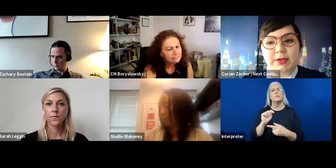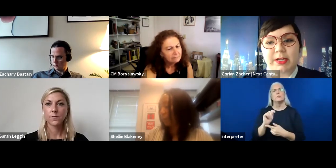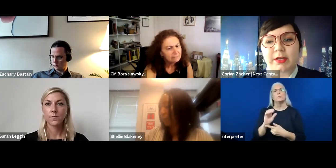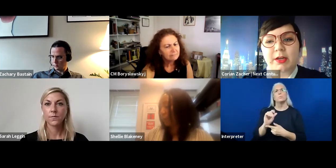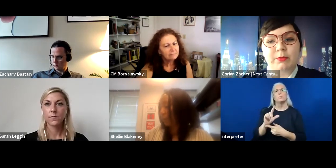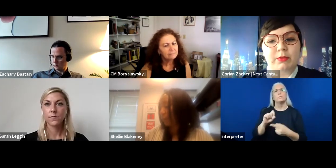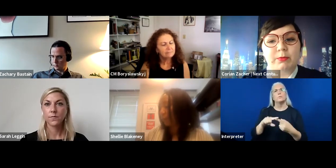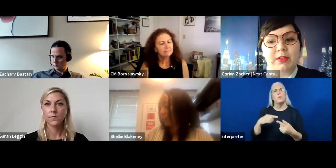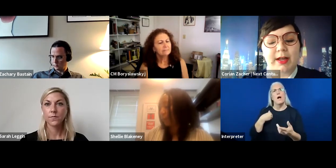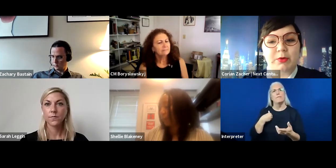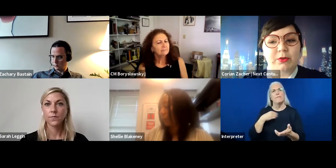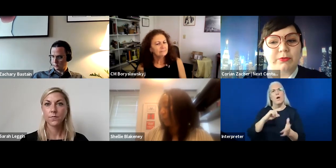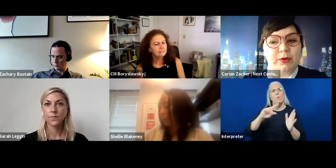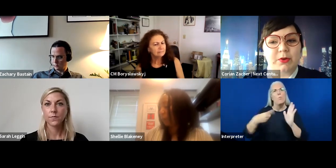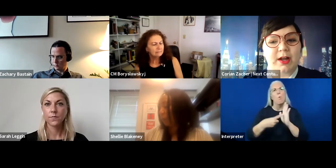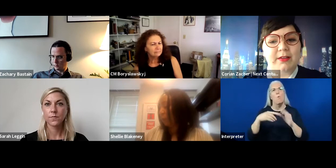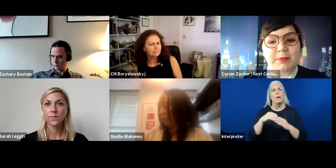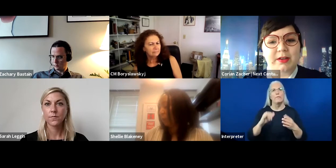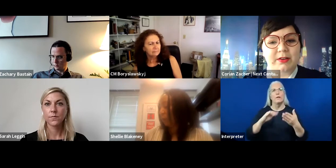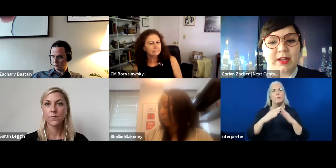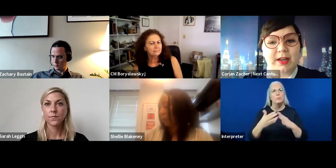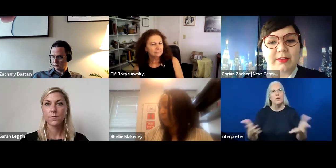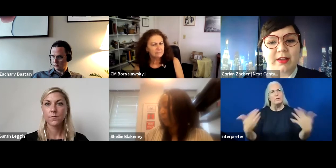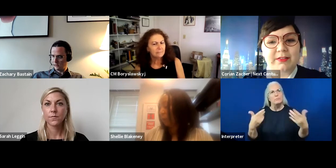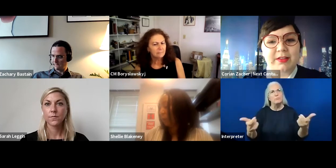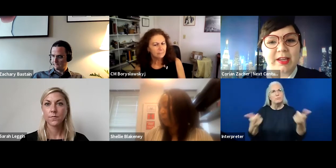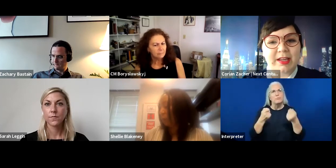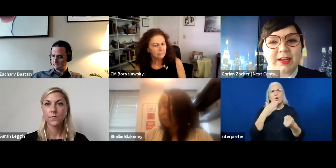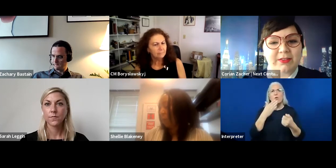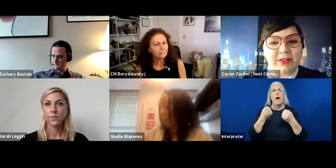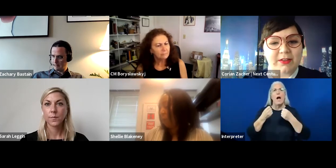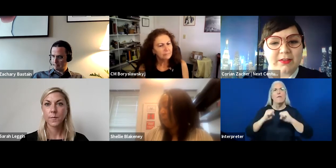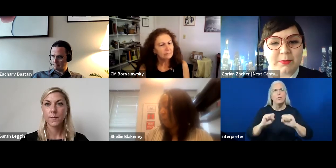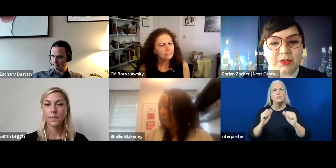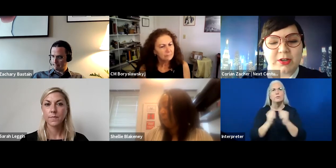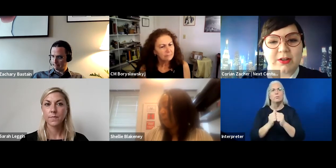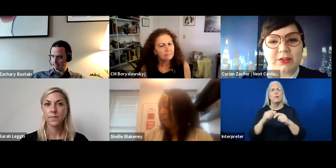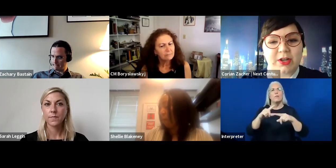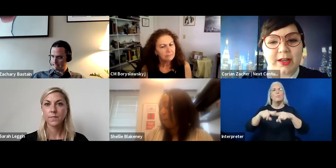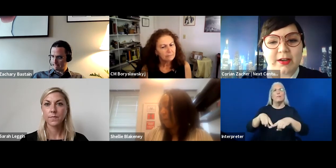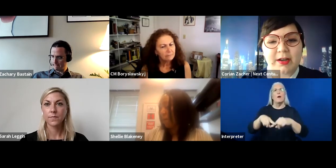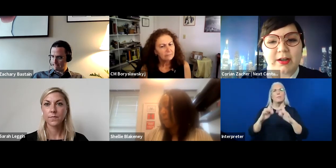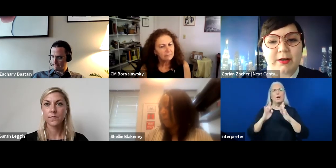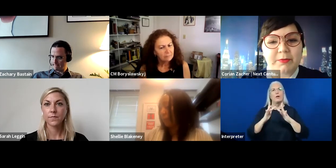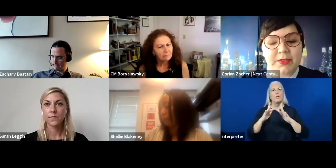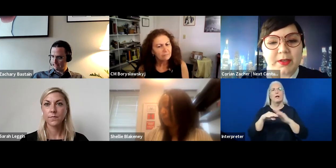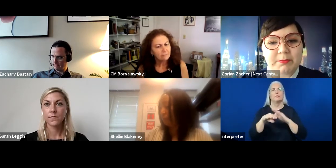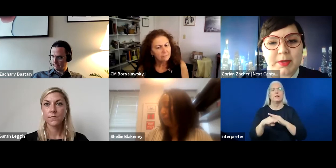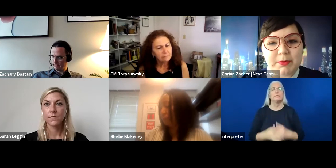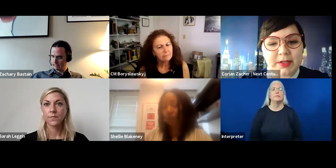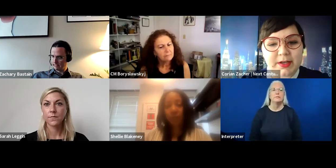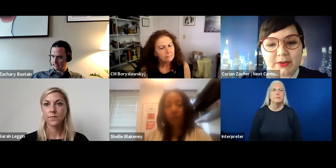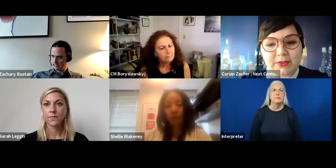their community with reliable, affordable, high-speed internet access. And I saw that someone shared in the chat